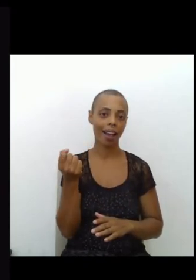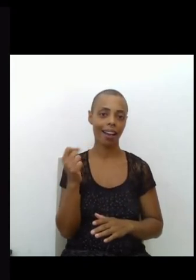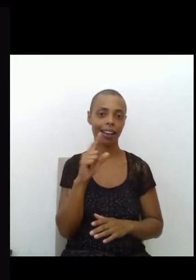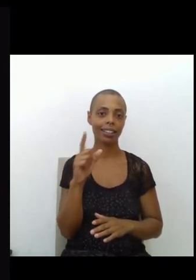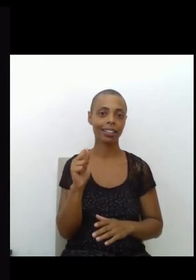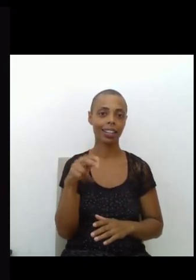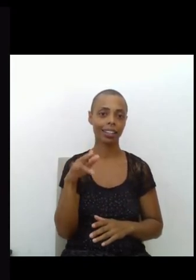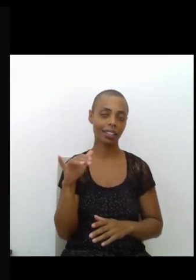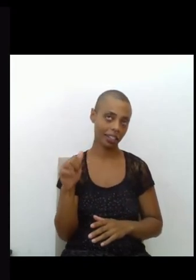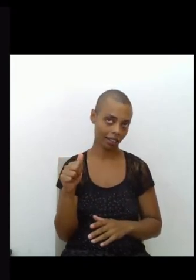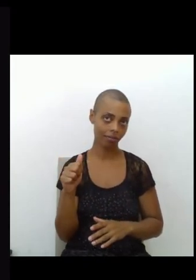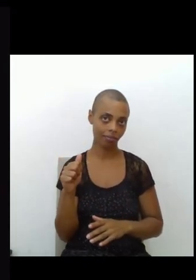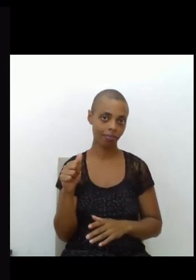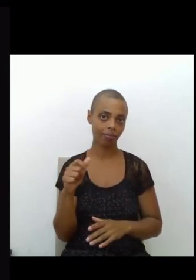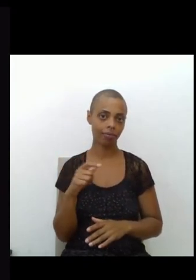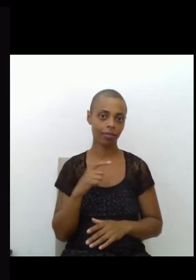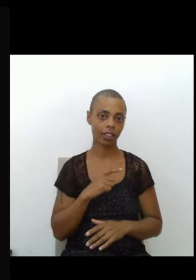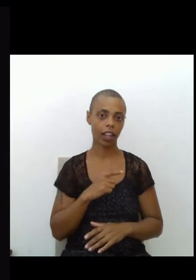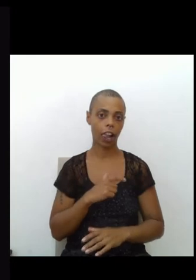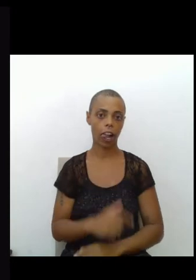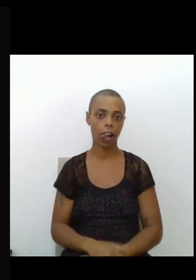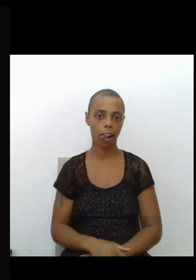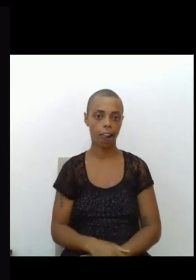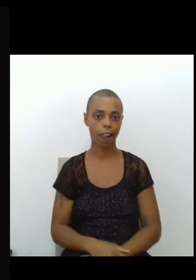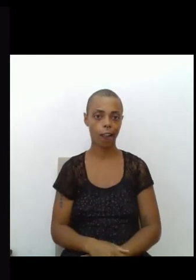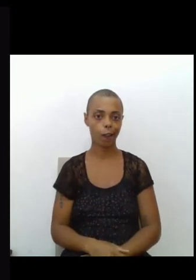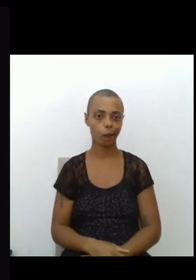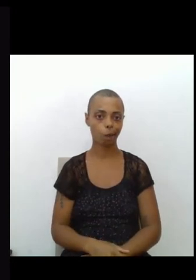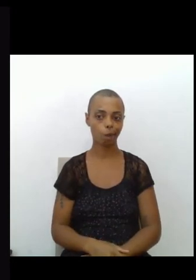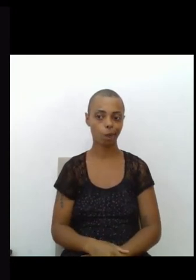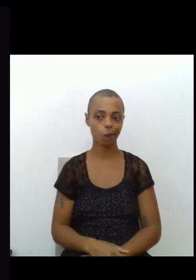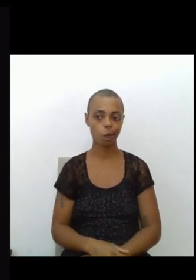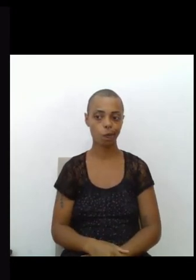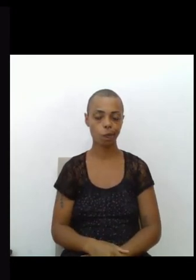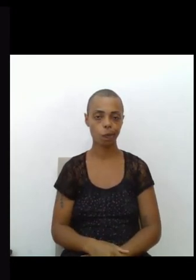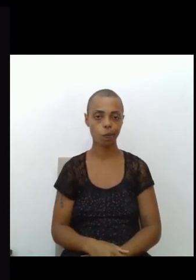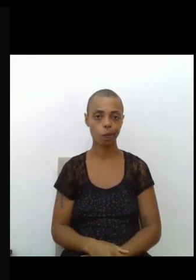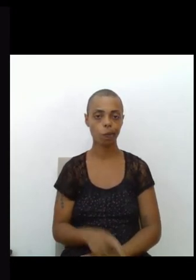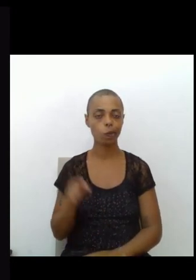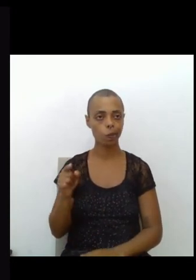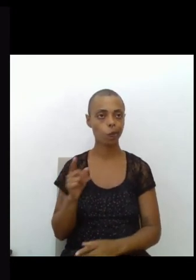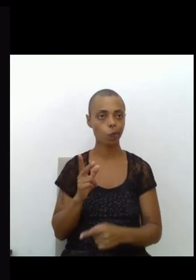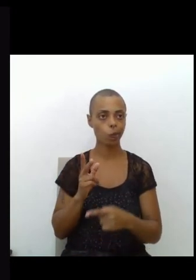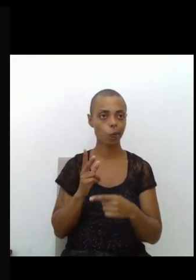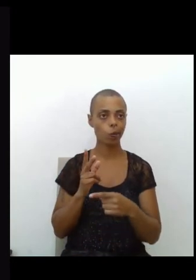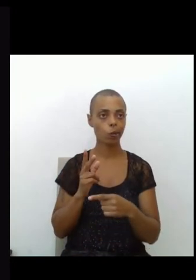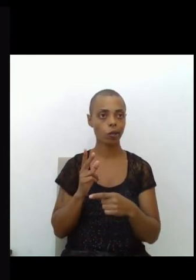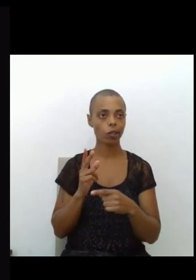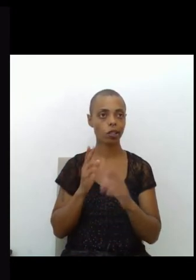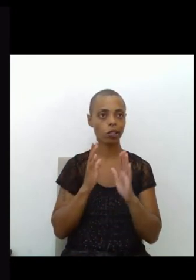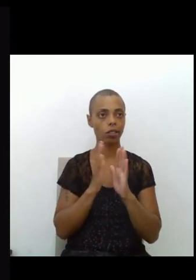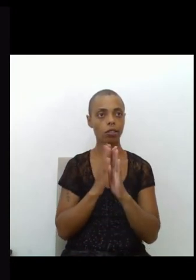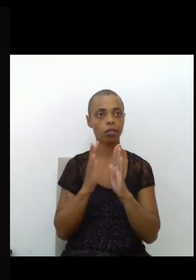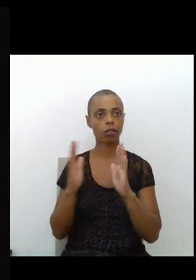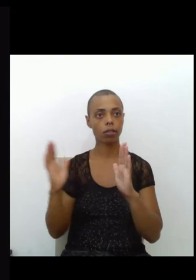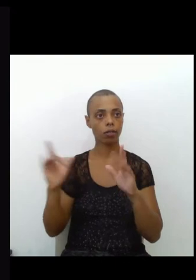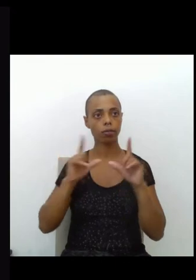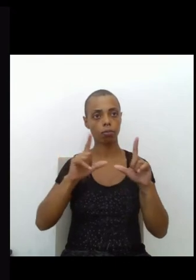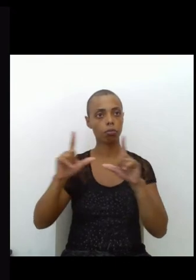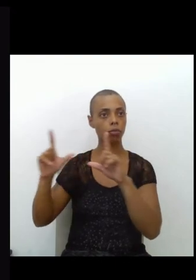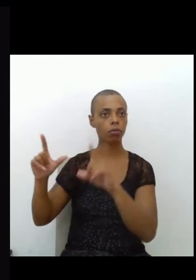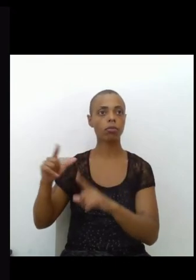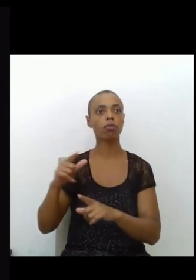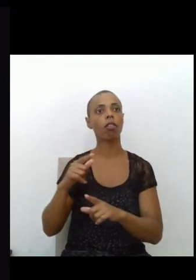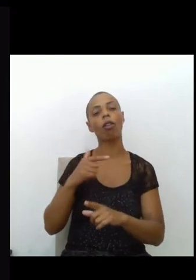this in the in this series there were no white women um which is also quite a very